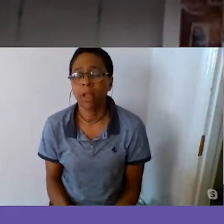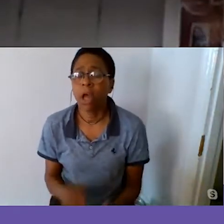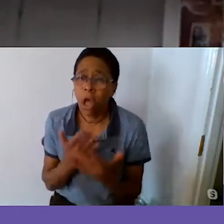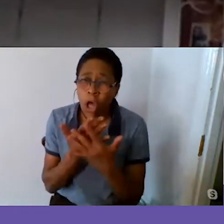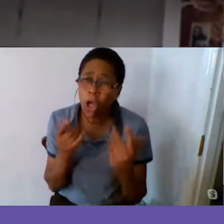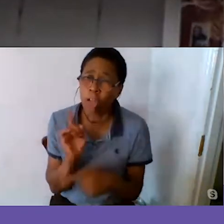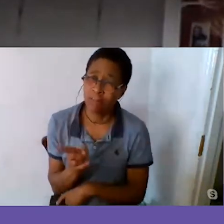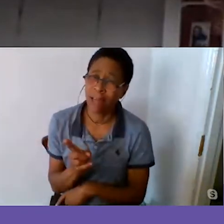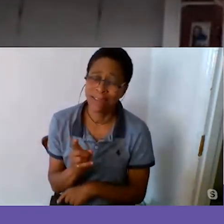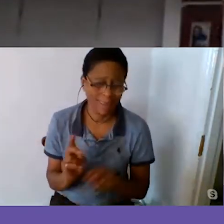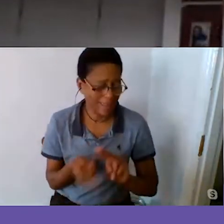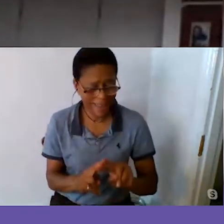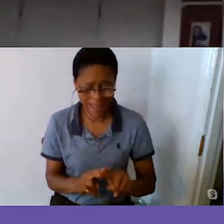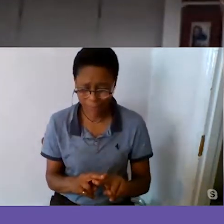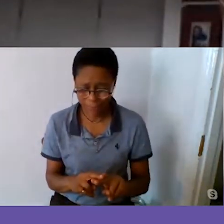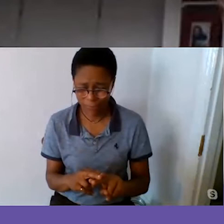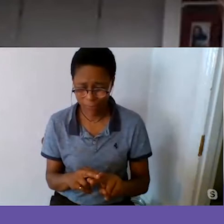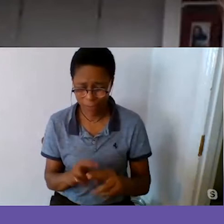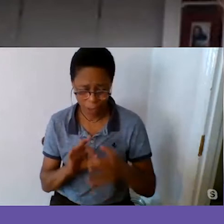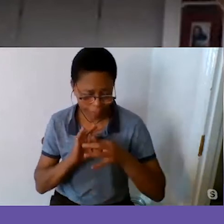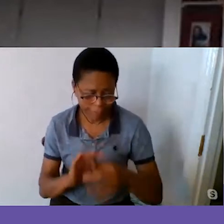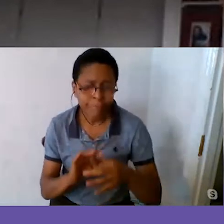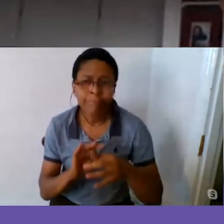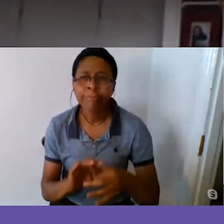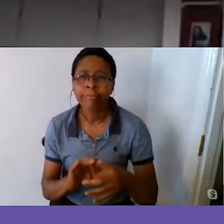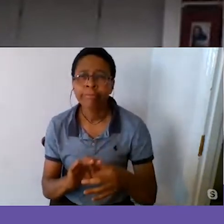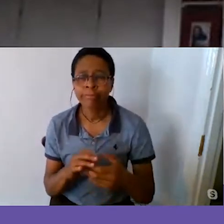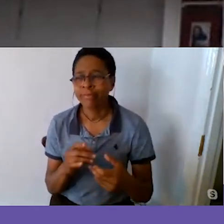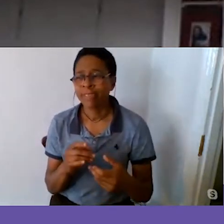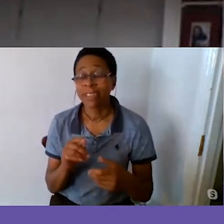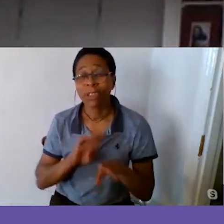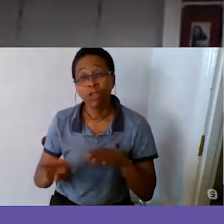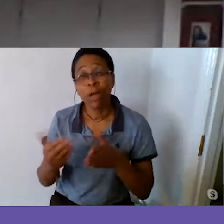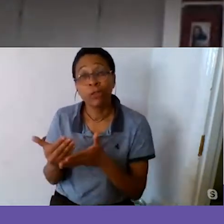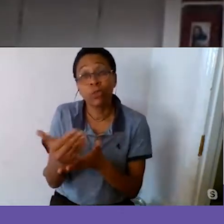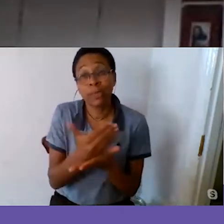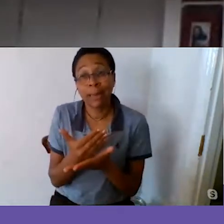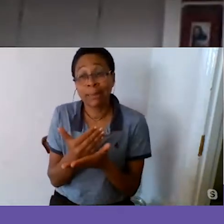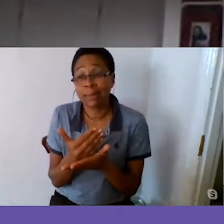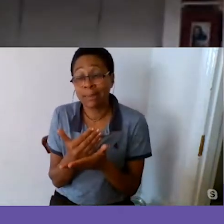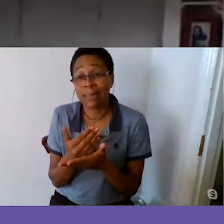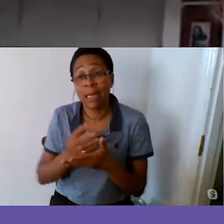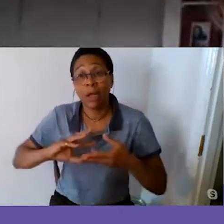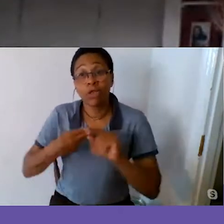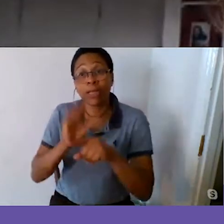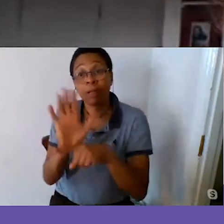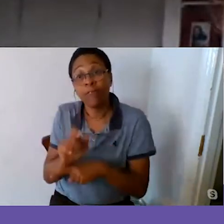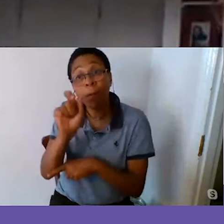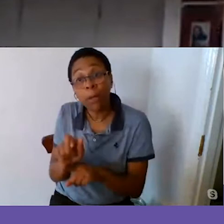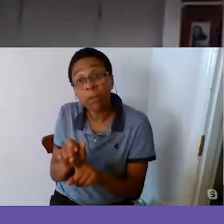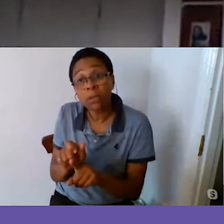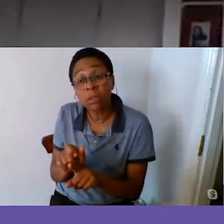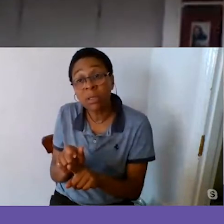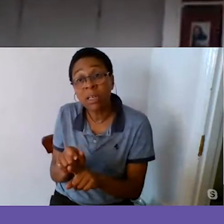institution and they do that, like, it's a lot of the time just protecting the filmmaker, because it's very all right for me to be like, oh no, we should not censor, but at the